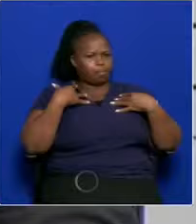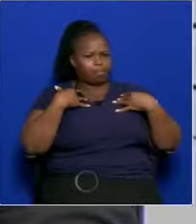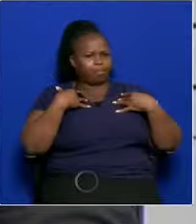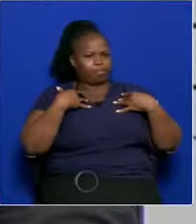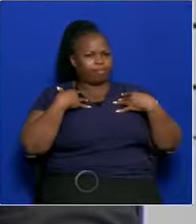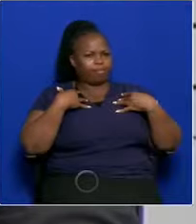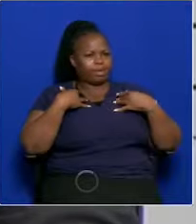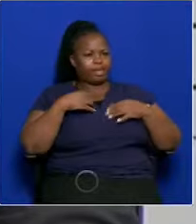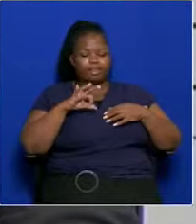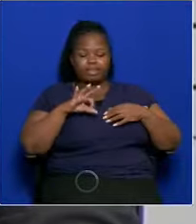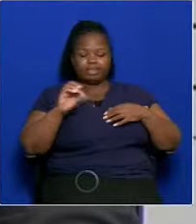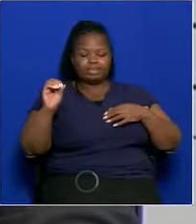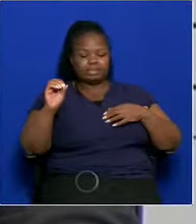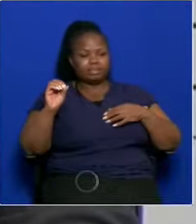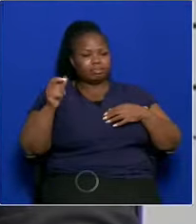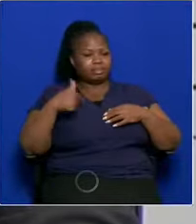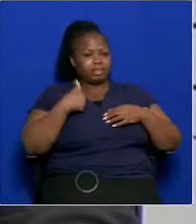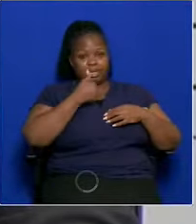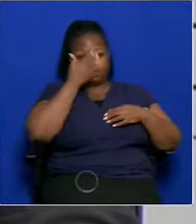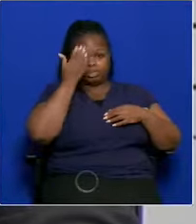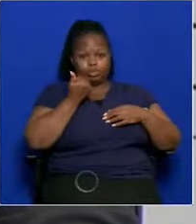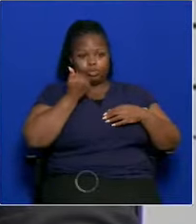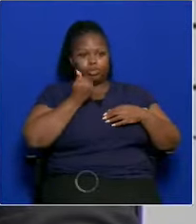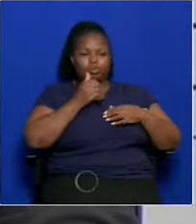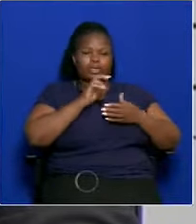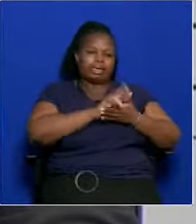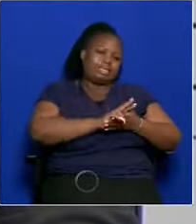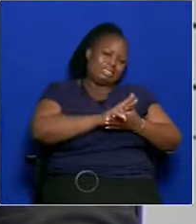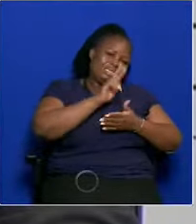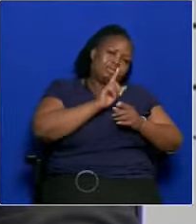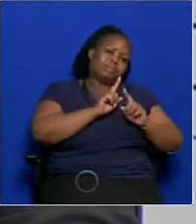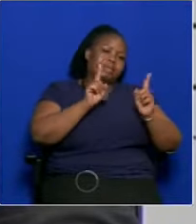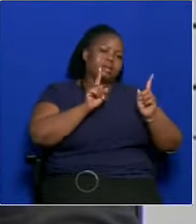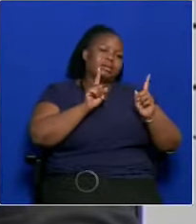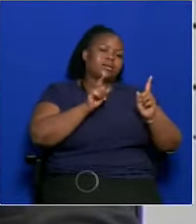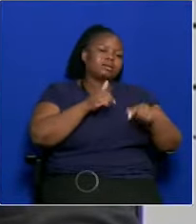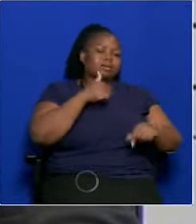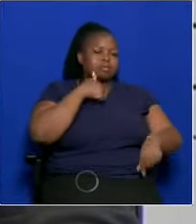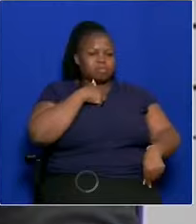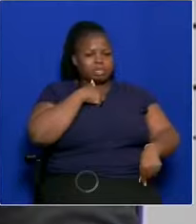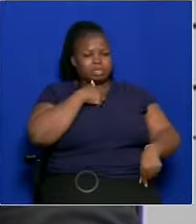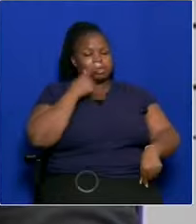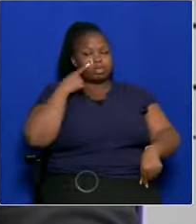I didn't know about the 18th, even though I have spoken to witness A.